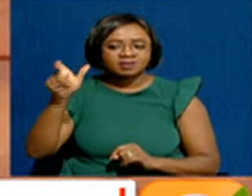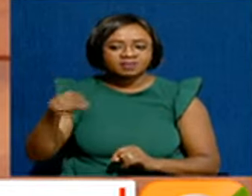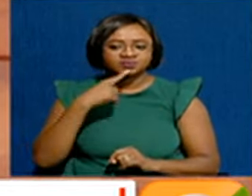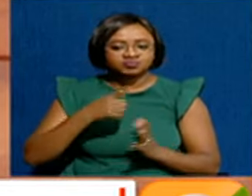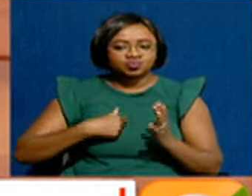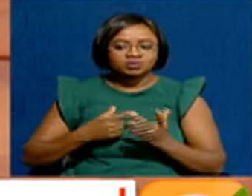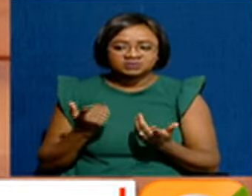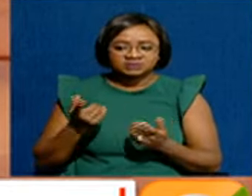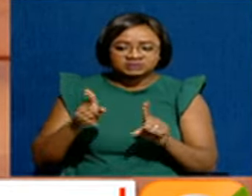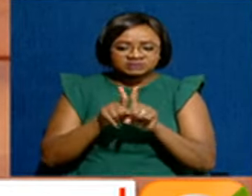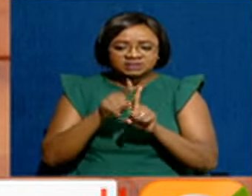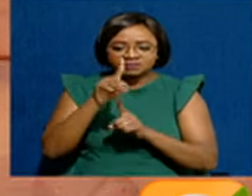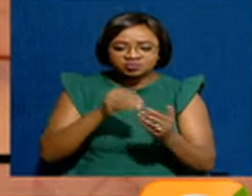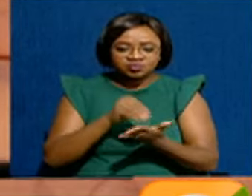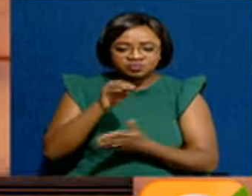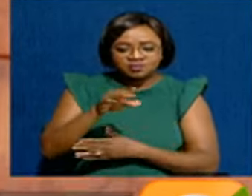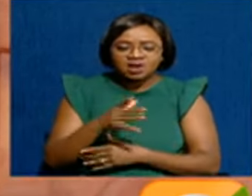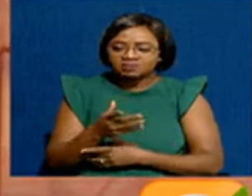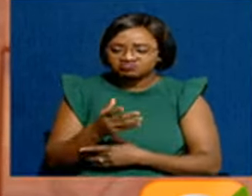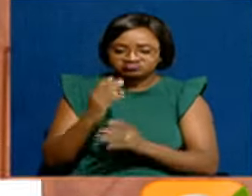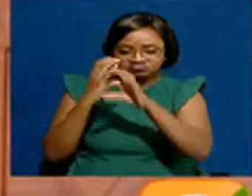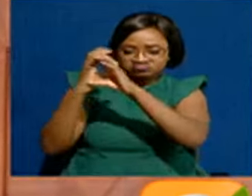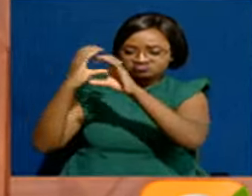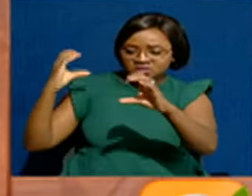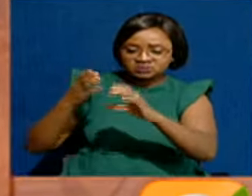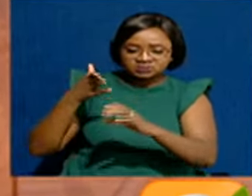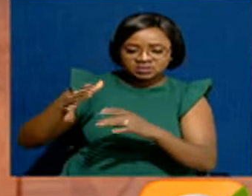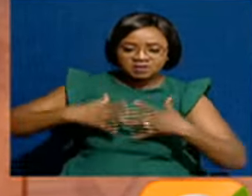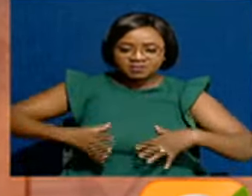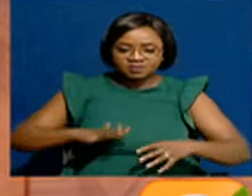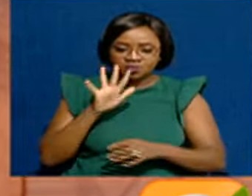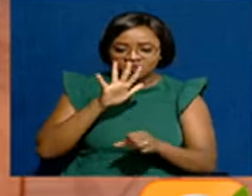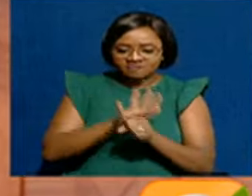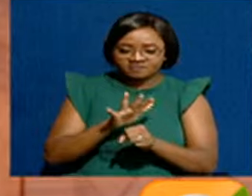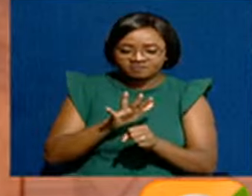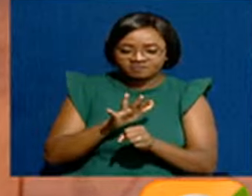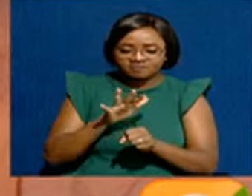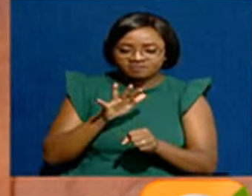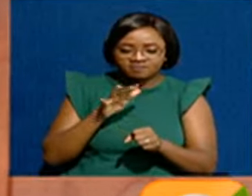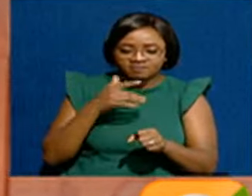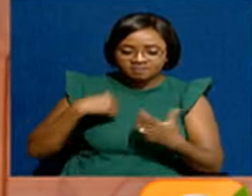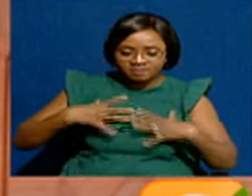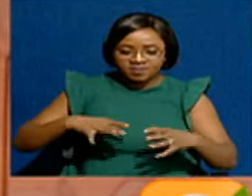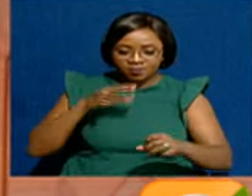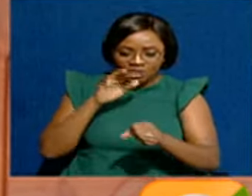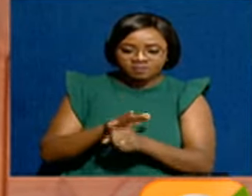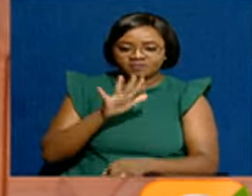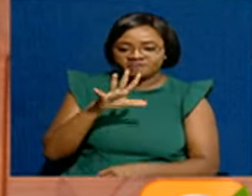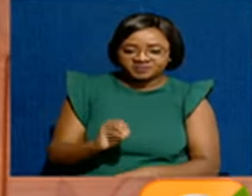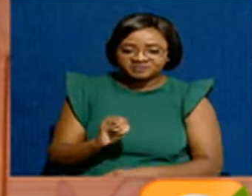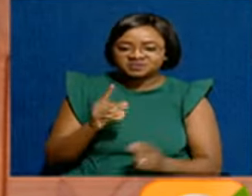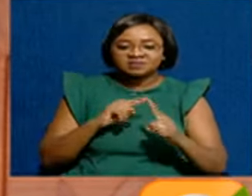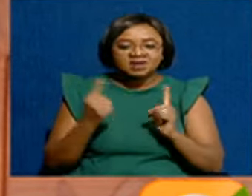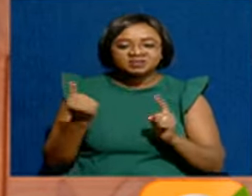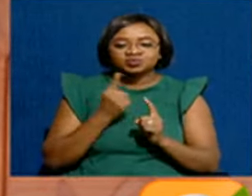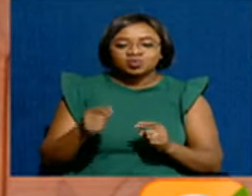bus that carries 50 people, and only 5 people can afford. So